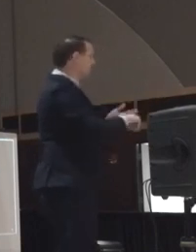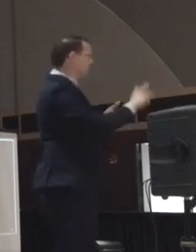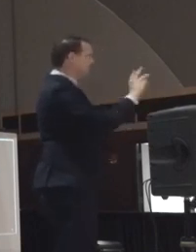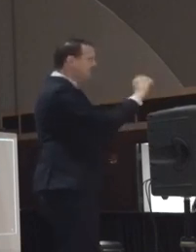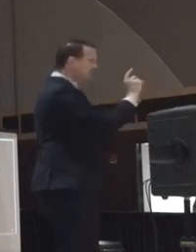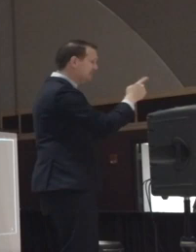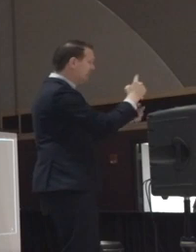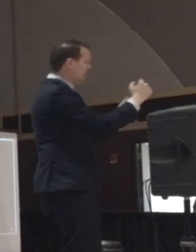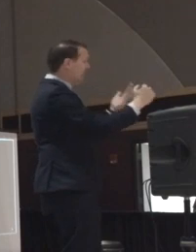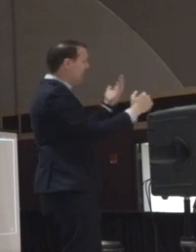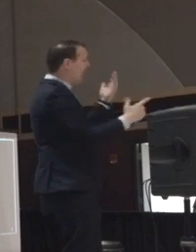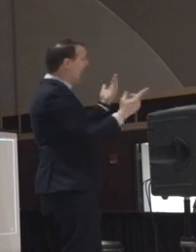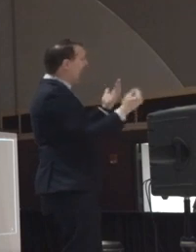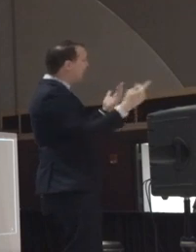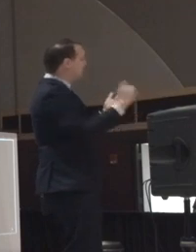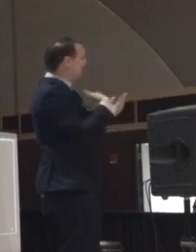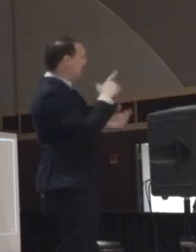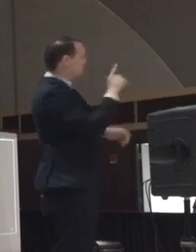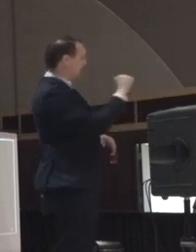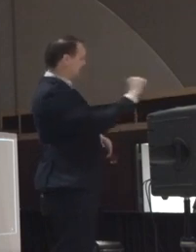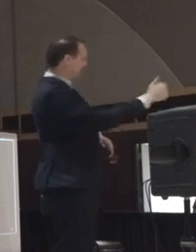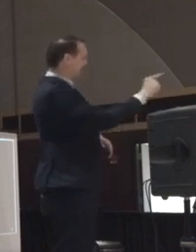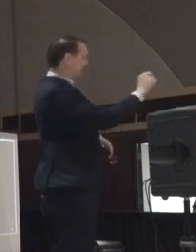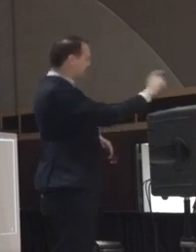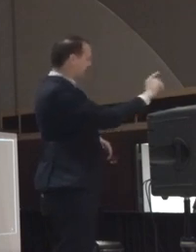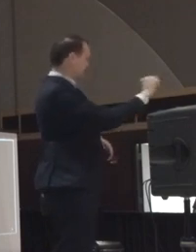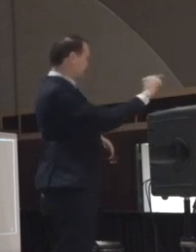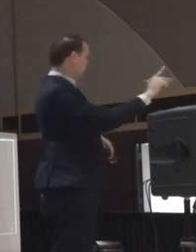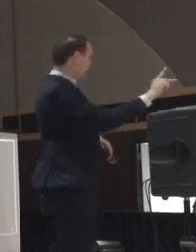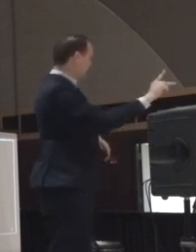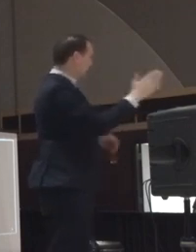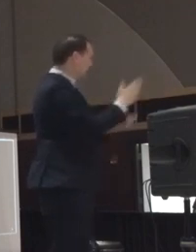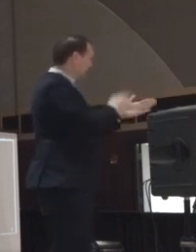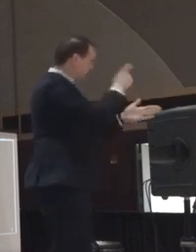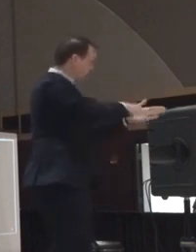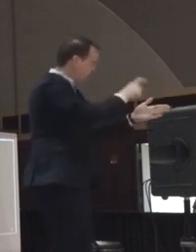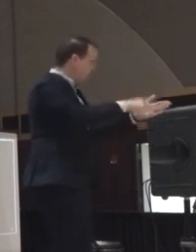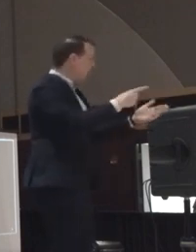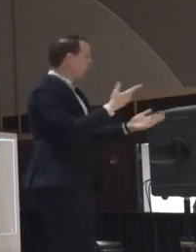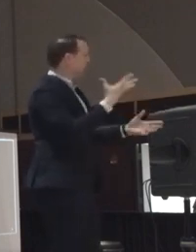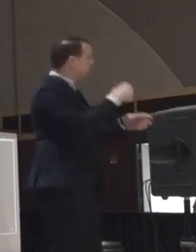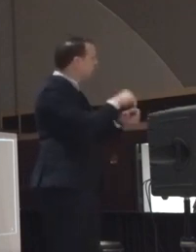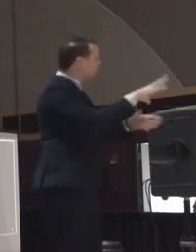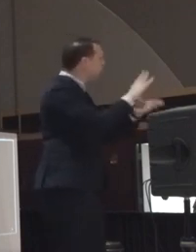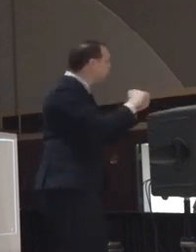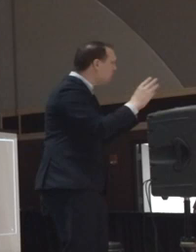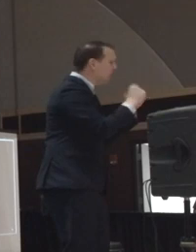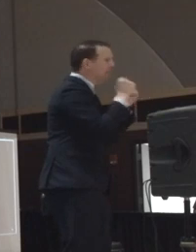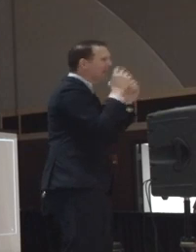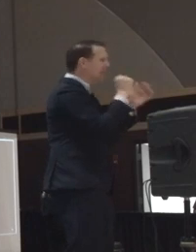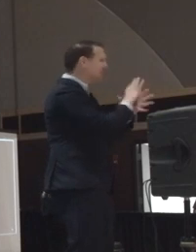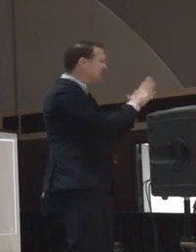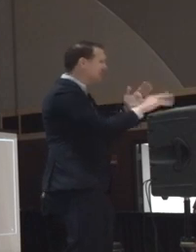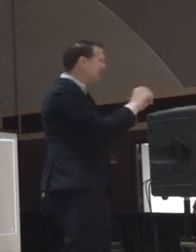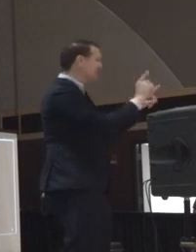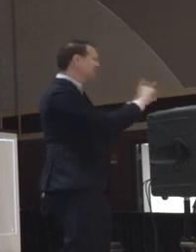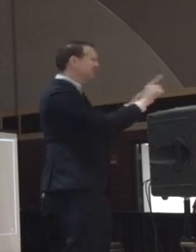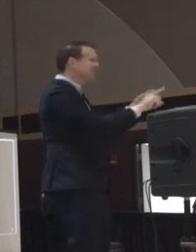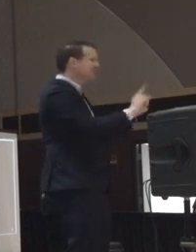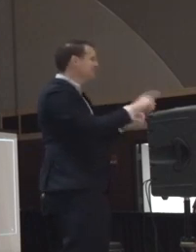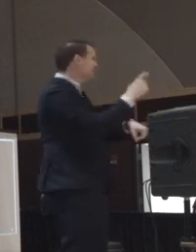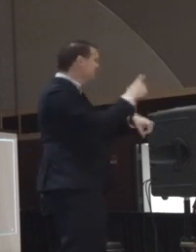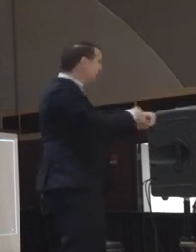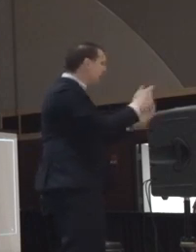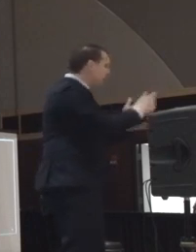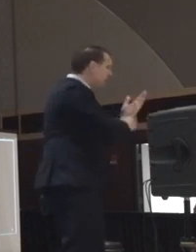seen in her 2010 TED Talk. Articles featuring her amazing story and incredible work have been featured in Time